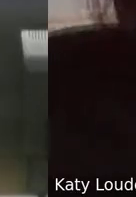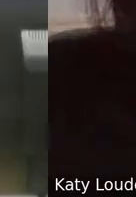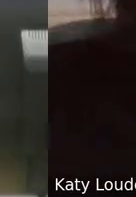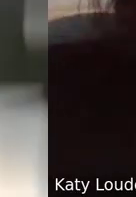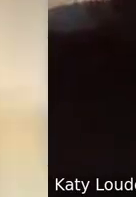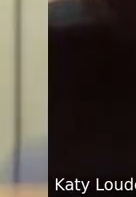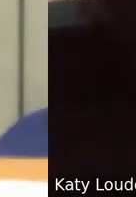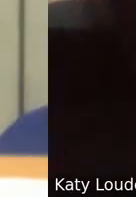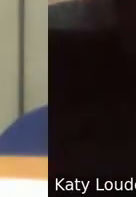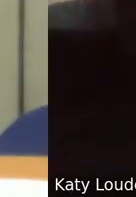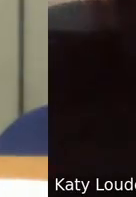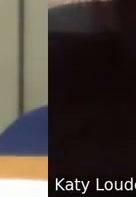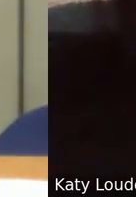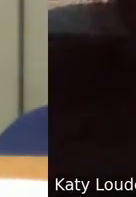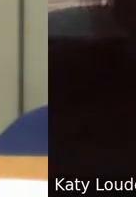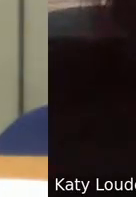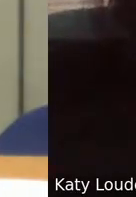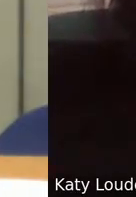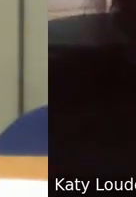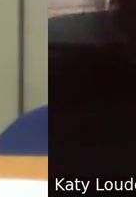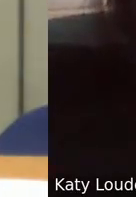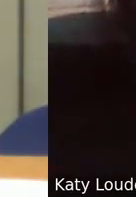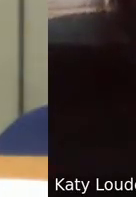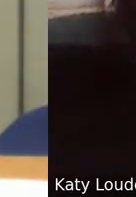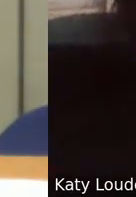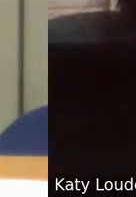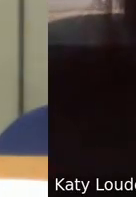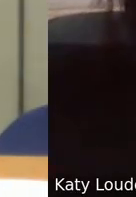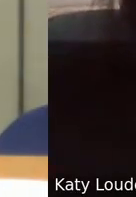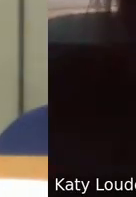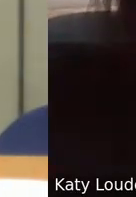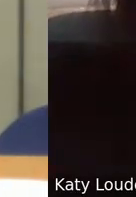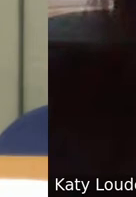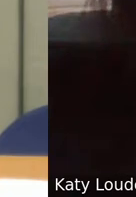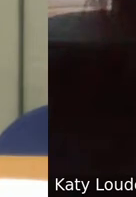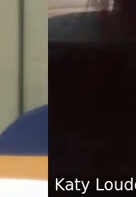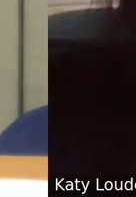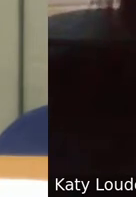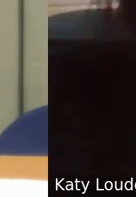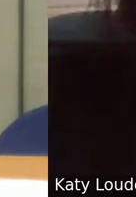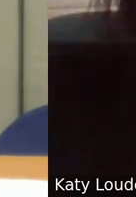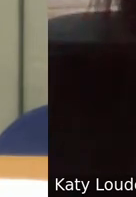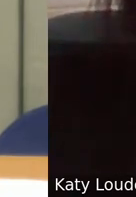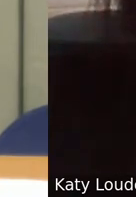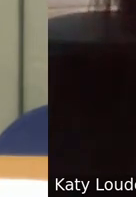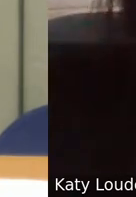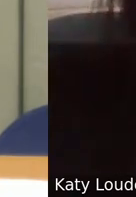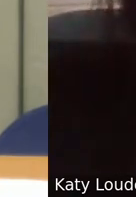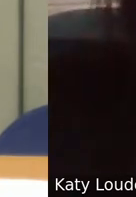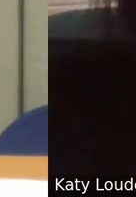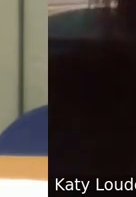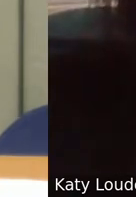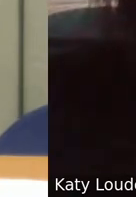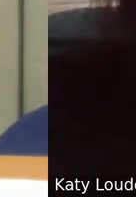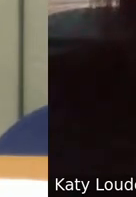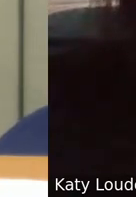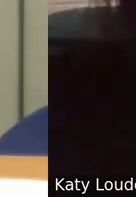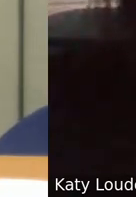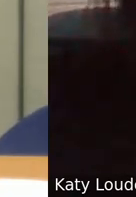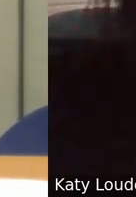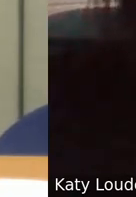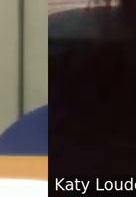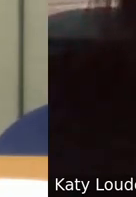Thanks, Councillor Loudon, and thanks, Provost. First of all, one thing to point out, within the